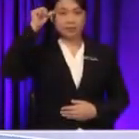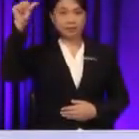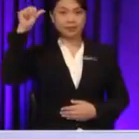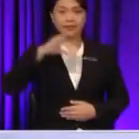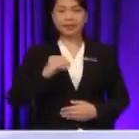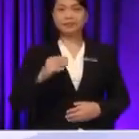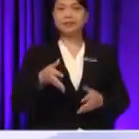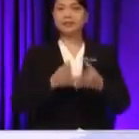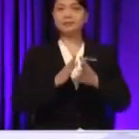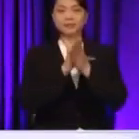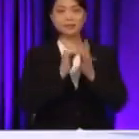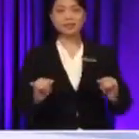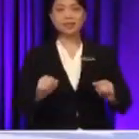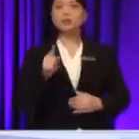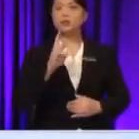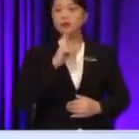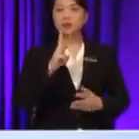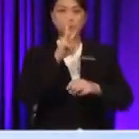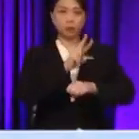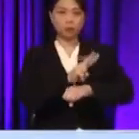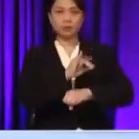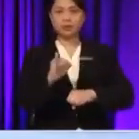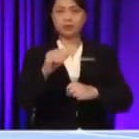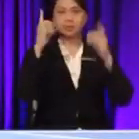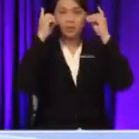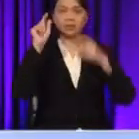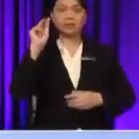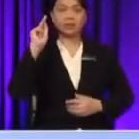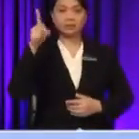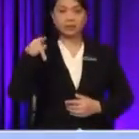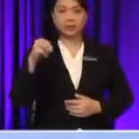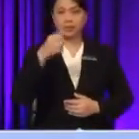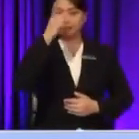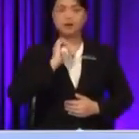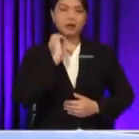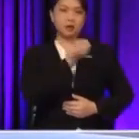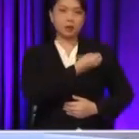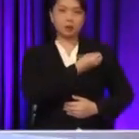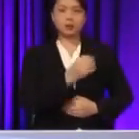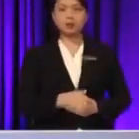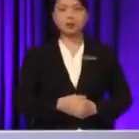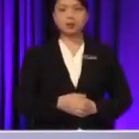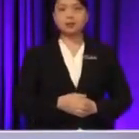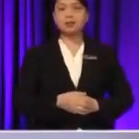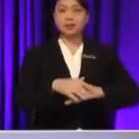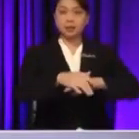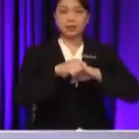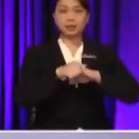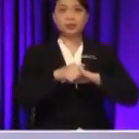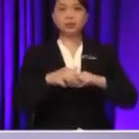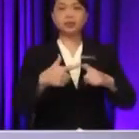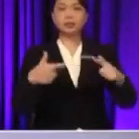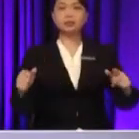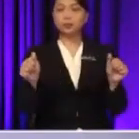Assalamualaikum and salam sejahtera. You're watching DidikTV KPM for our subject today, which is English, with